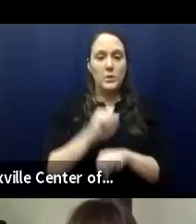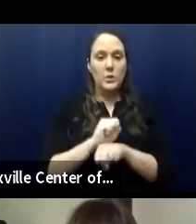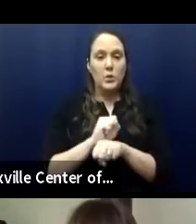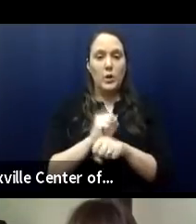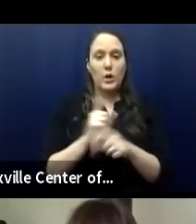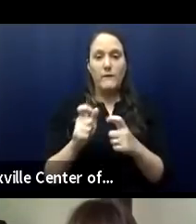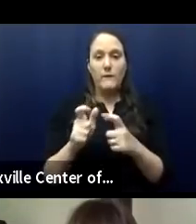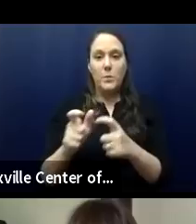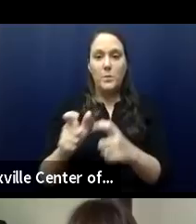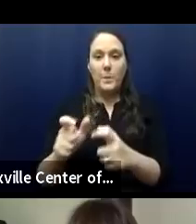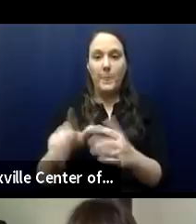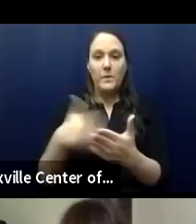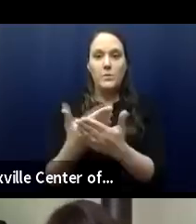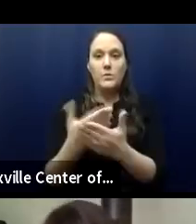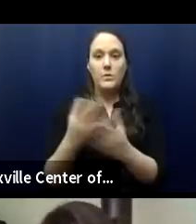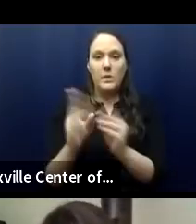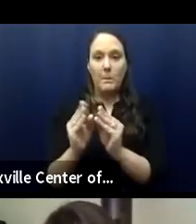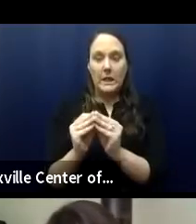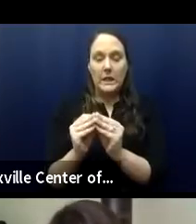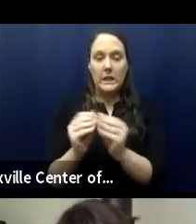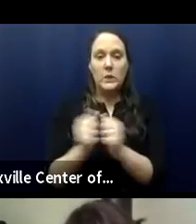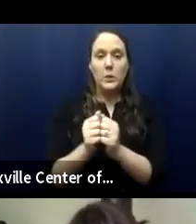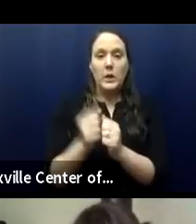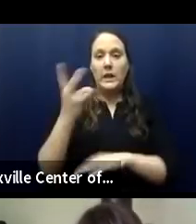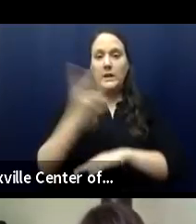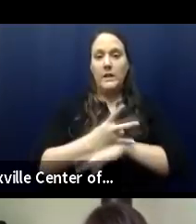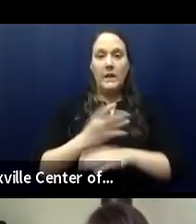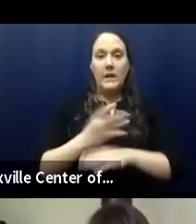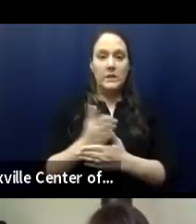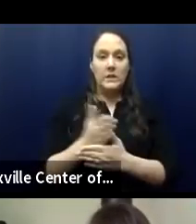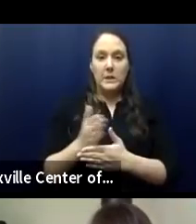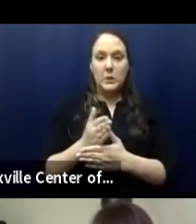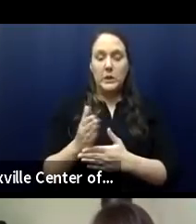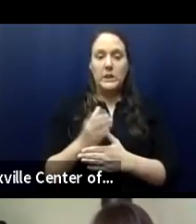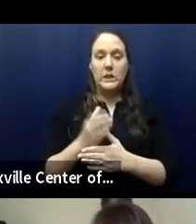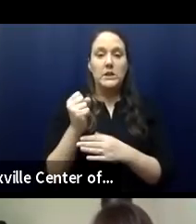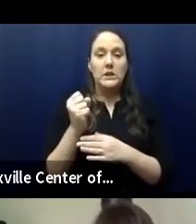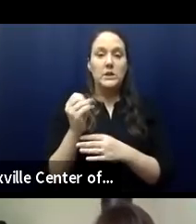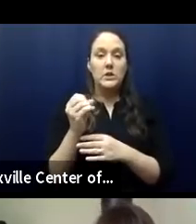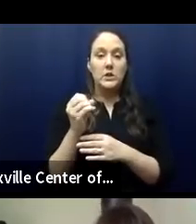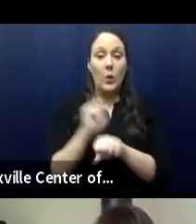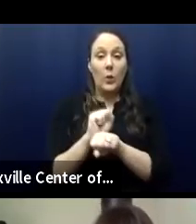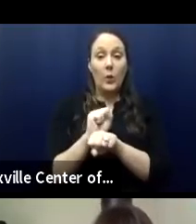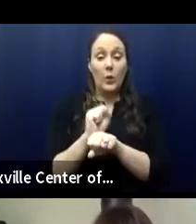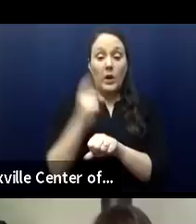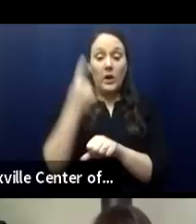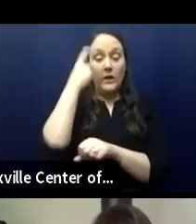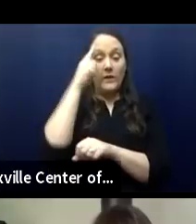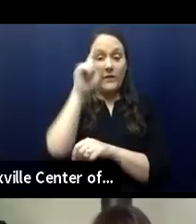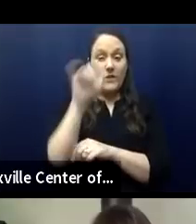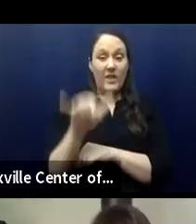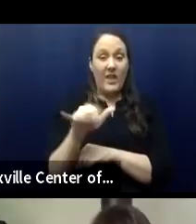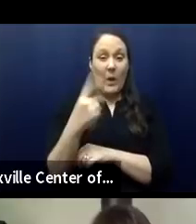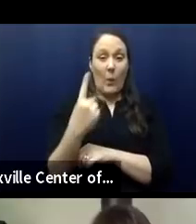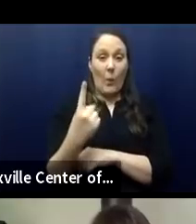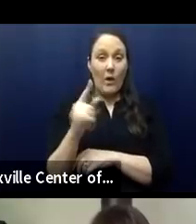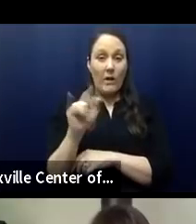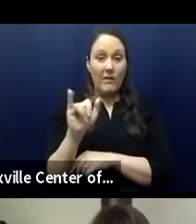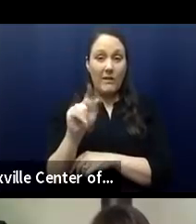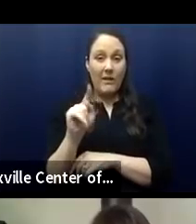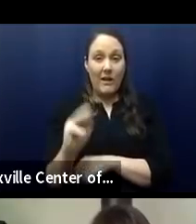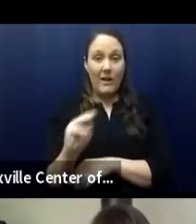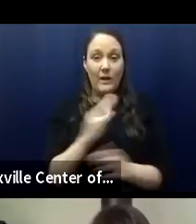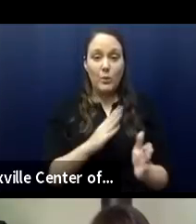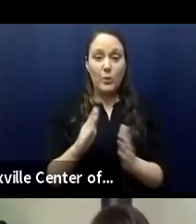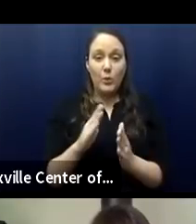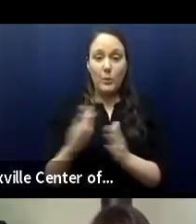a meeting with only 7 days in between, that the work to get that one item prepared to the extent